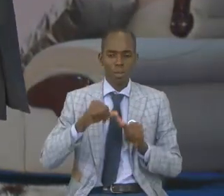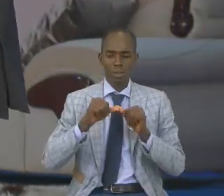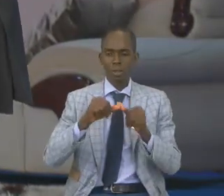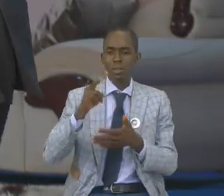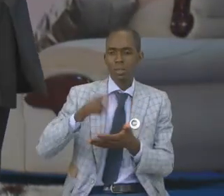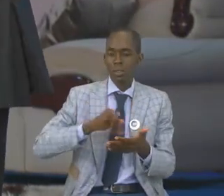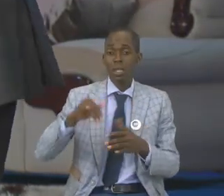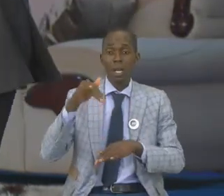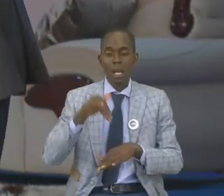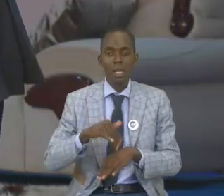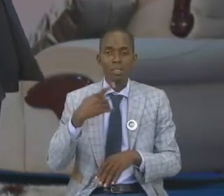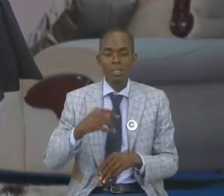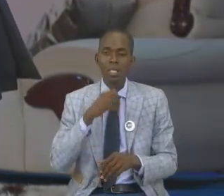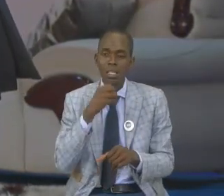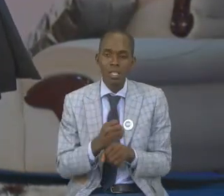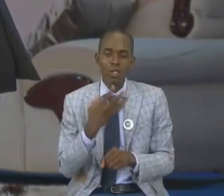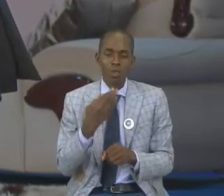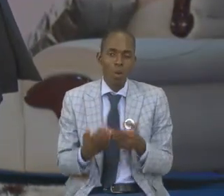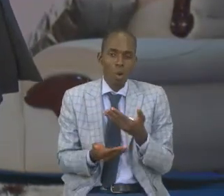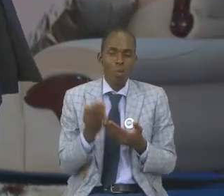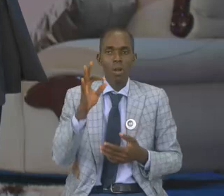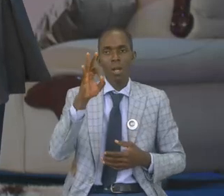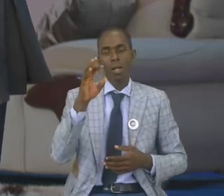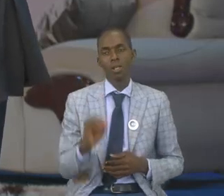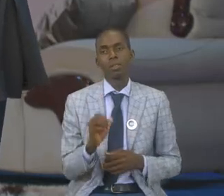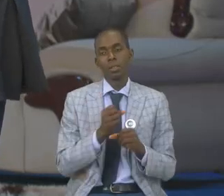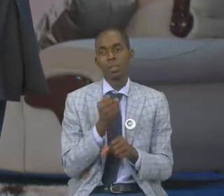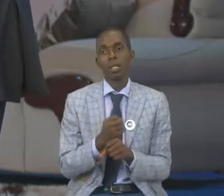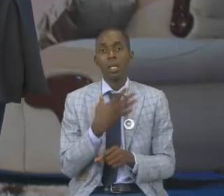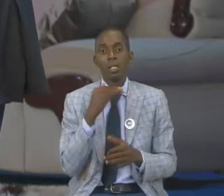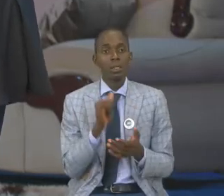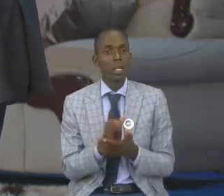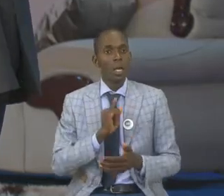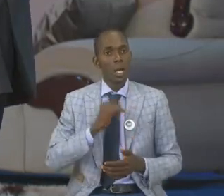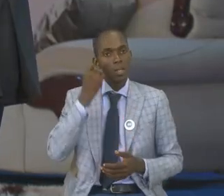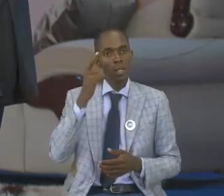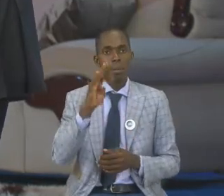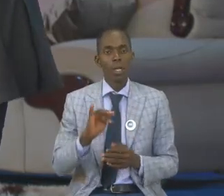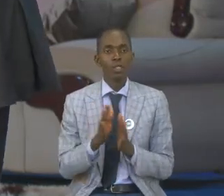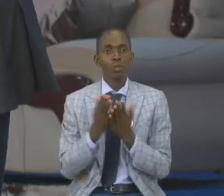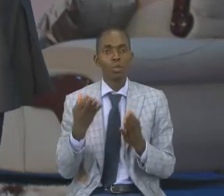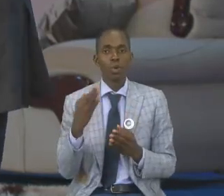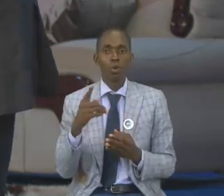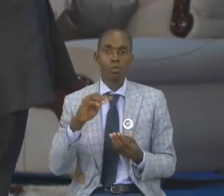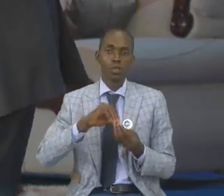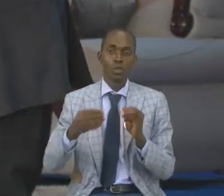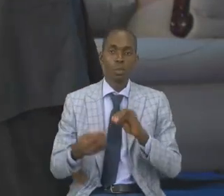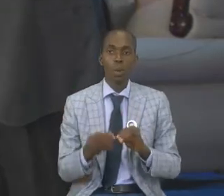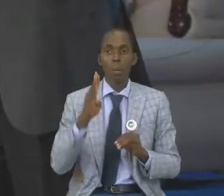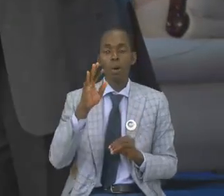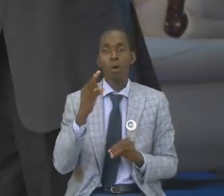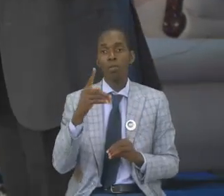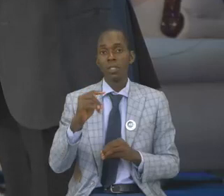of 90. And so he said, I understood by the books the number of the years whereof